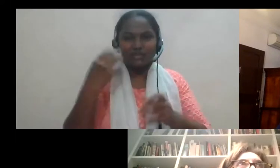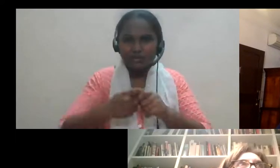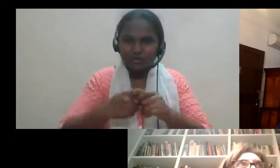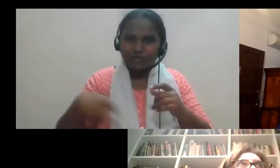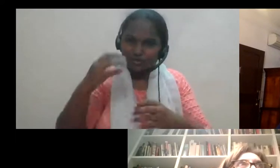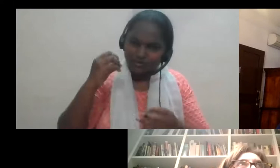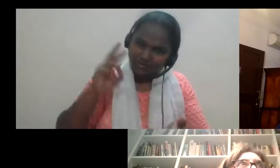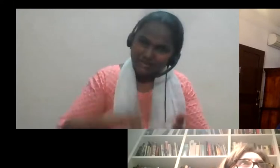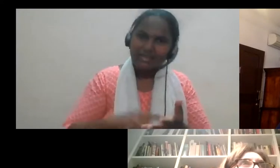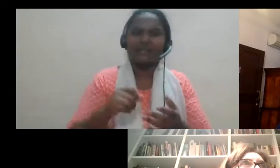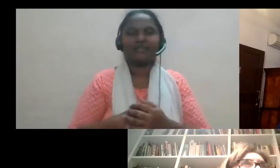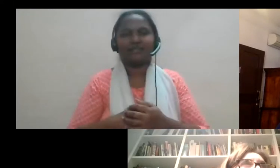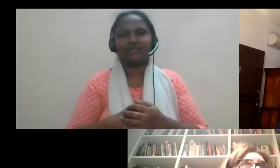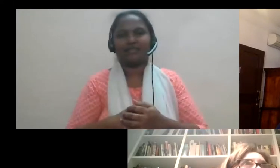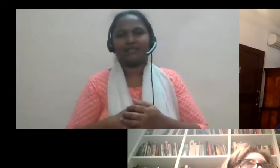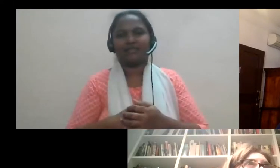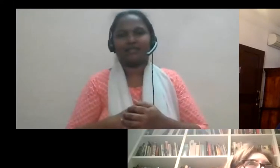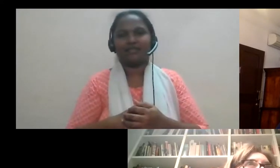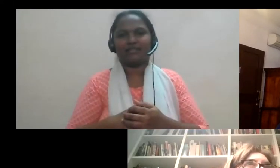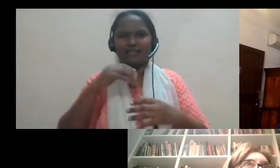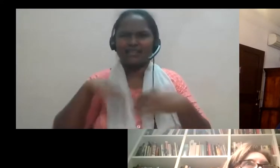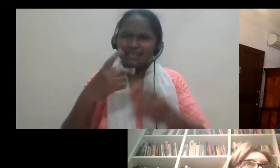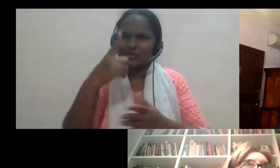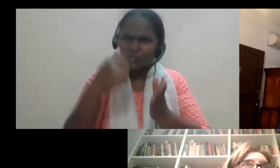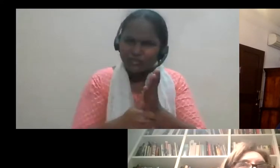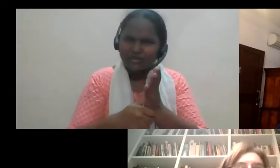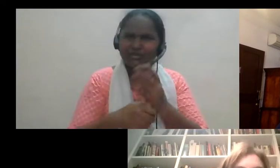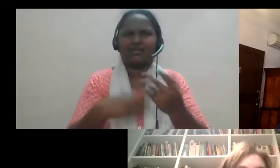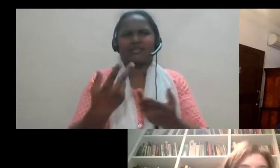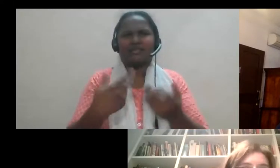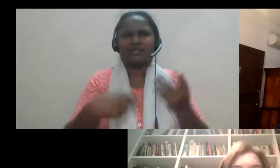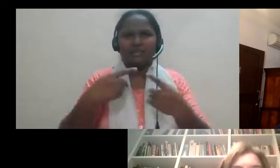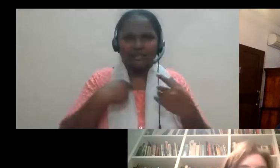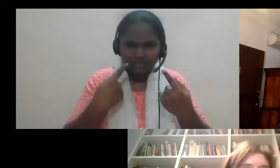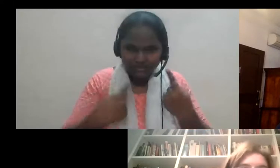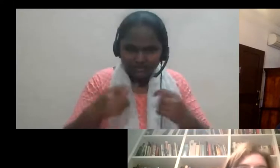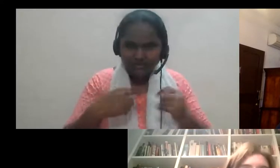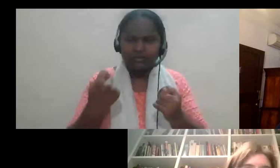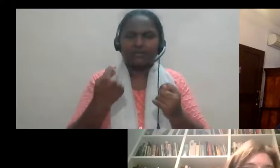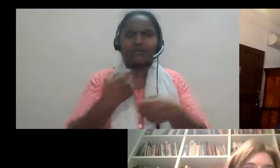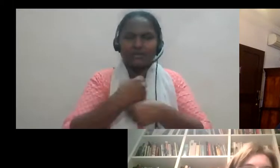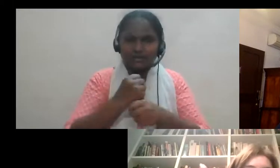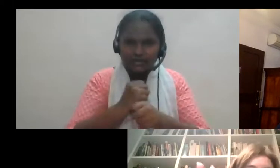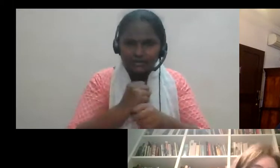that. And then after 1 month or two that we were trying to create the plans for